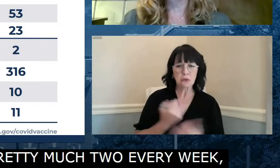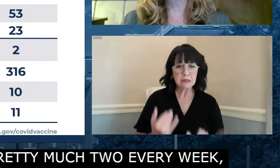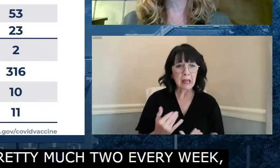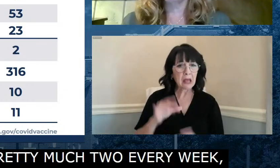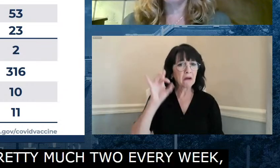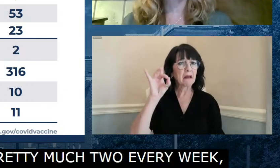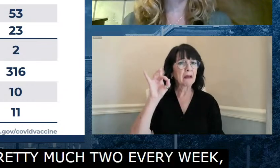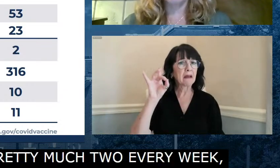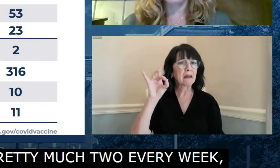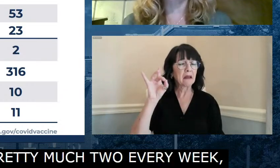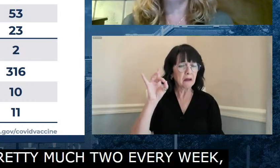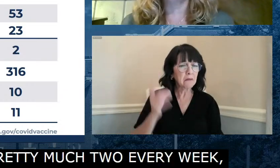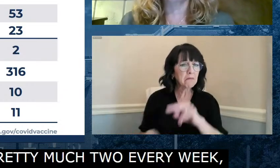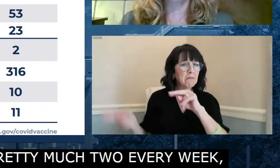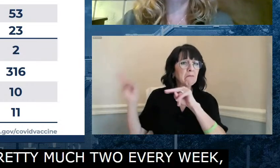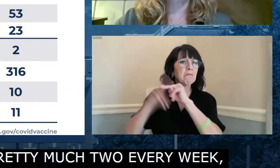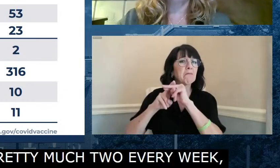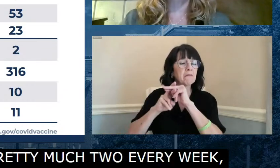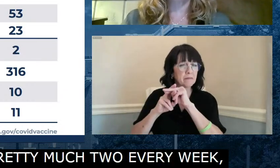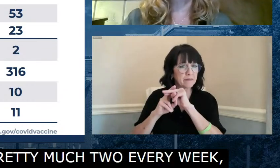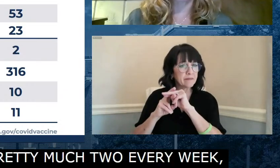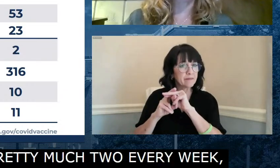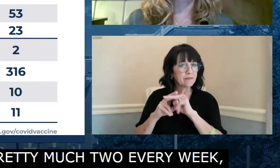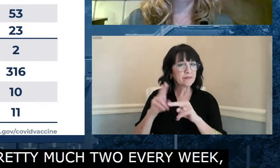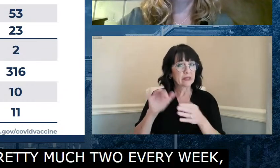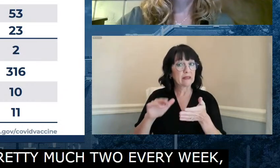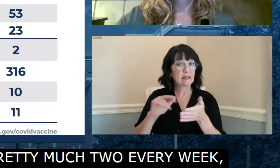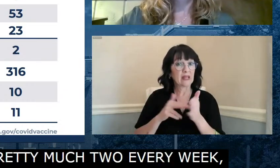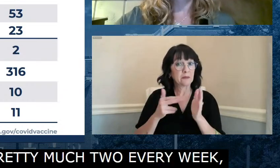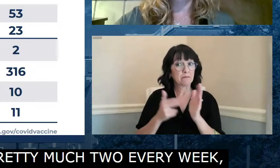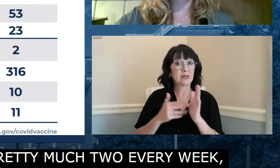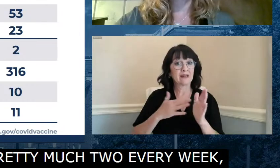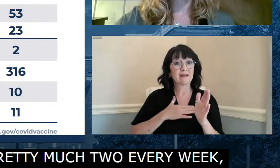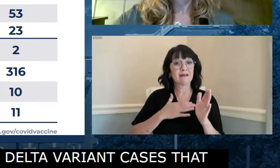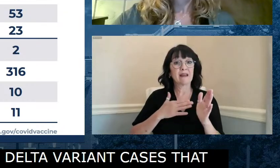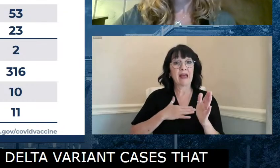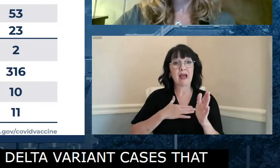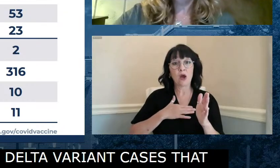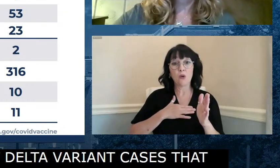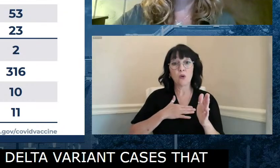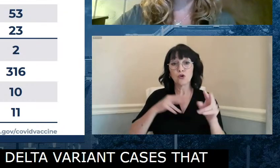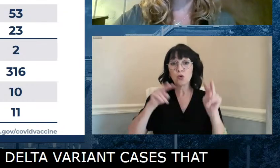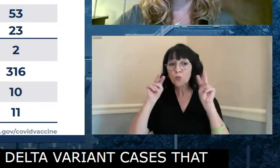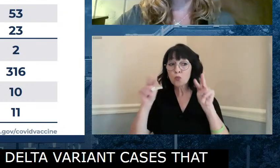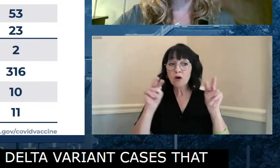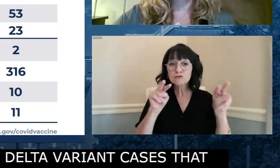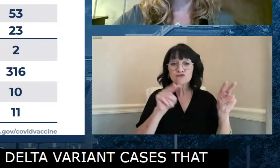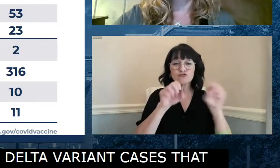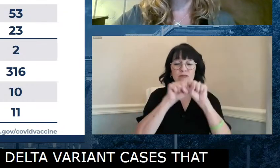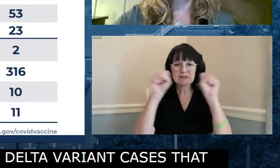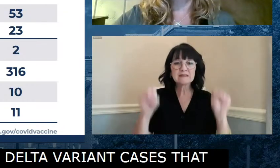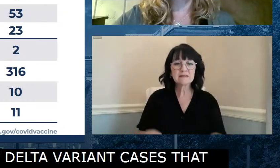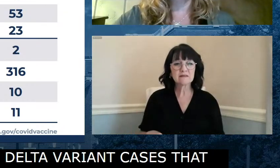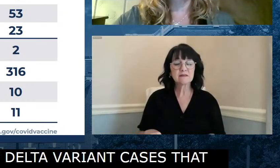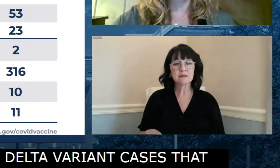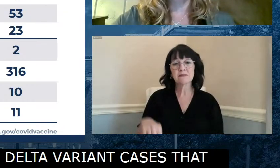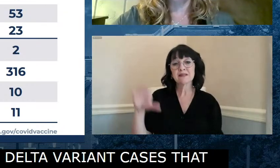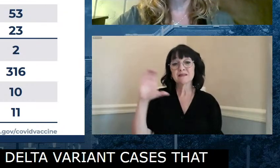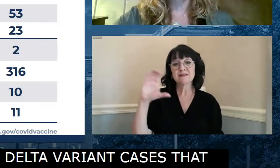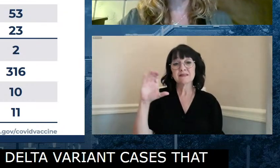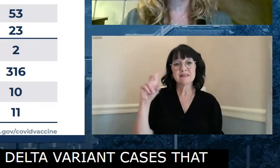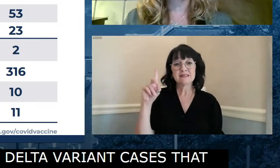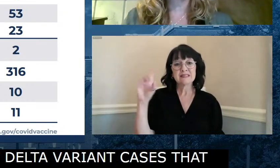variant cases that our surveillance system is finding for us. And the CDC recently shared a study